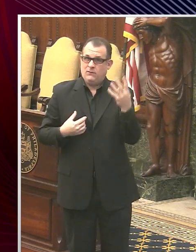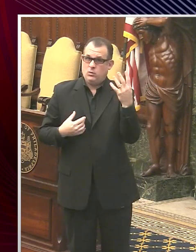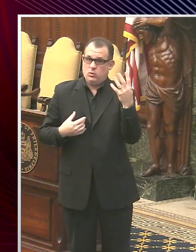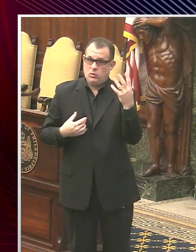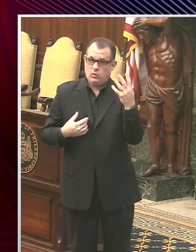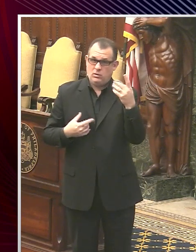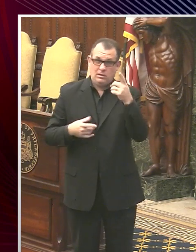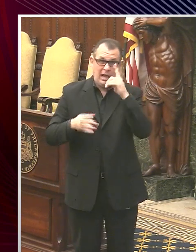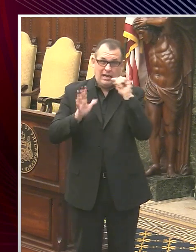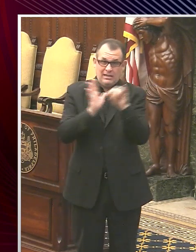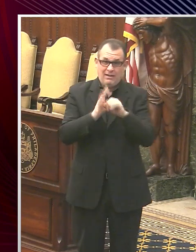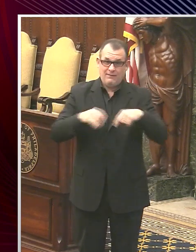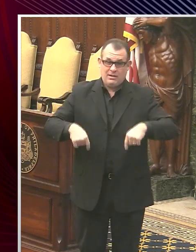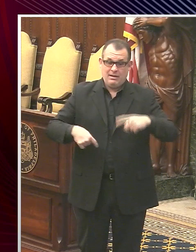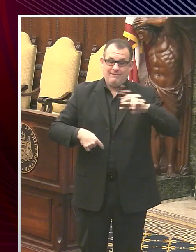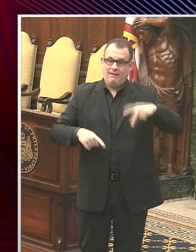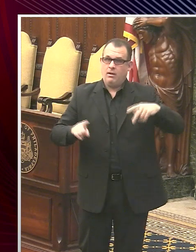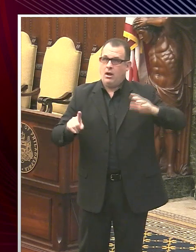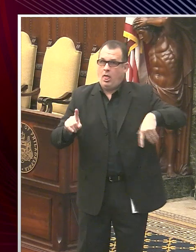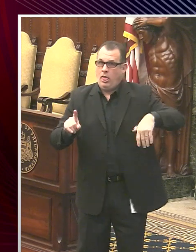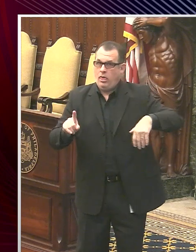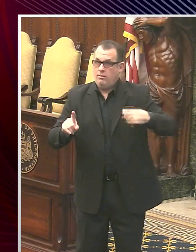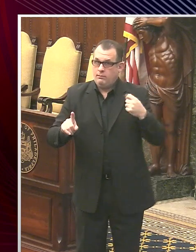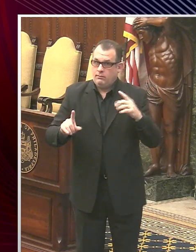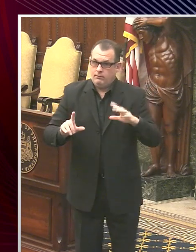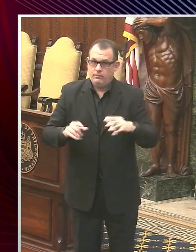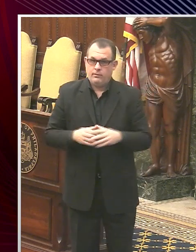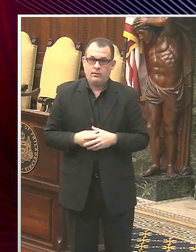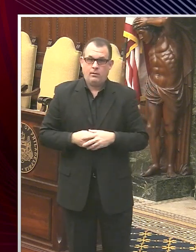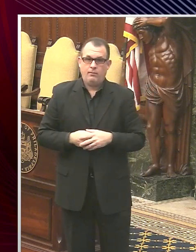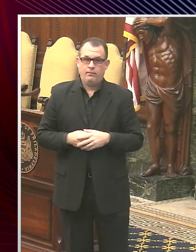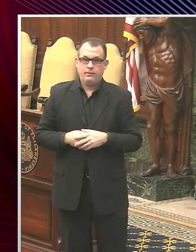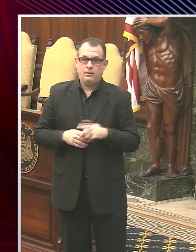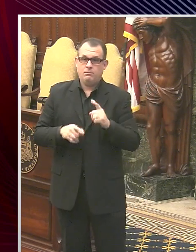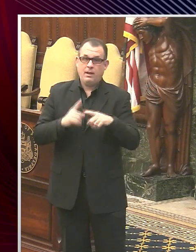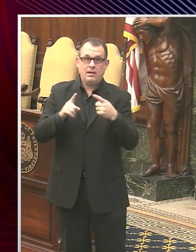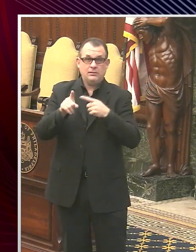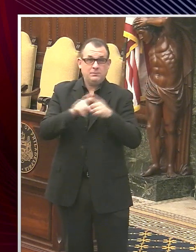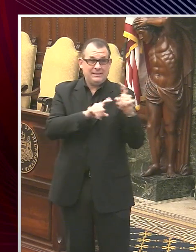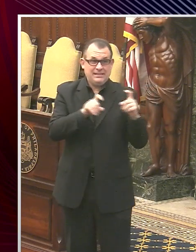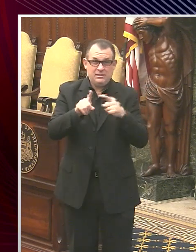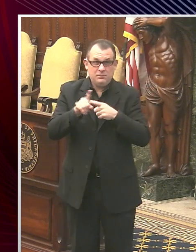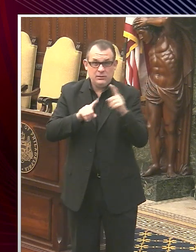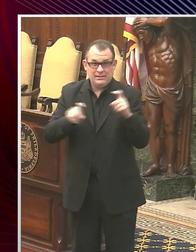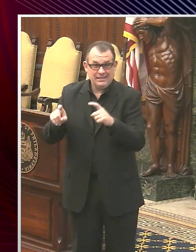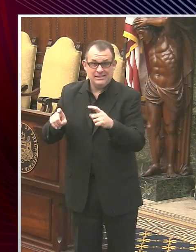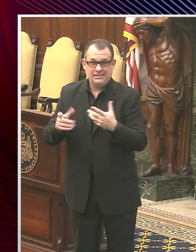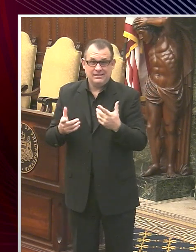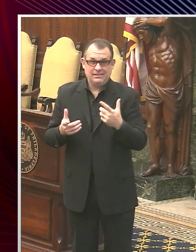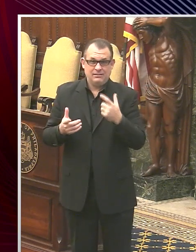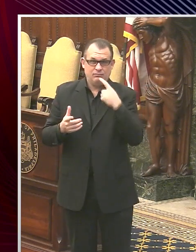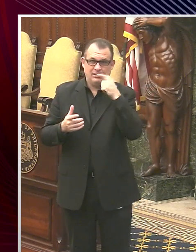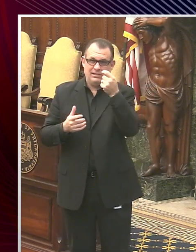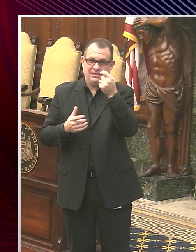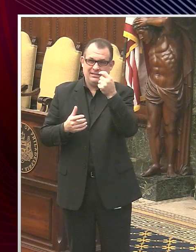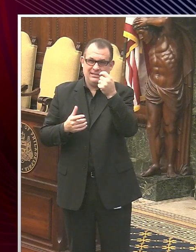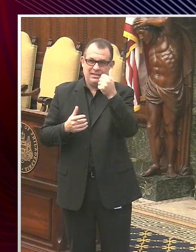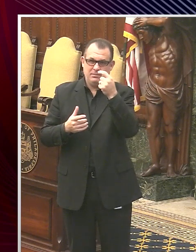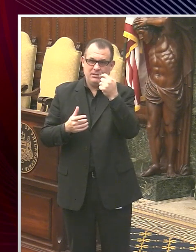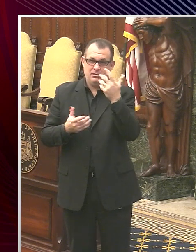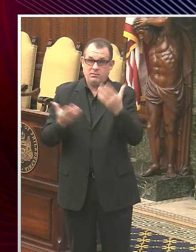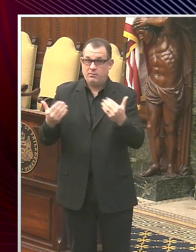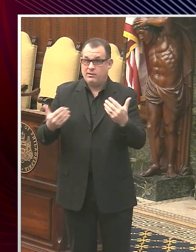identified in Philadelphia yet, but we do very little of the specialized testing here in Philadelphia. So it may very well be here, we don't